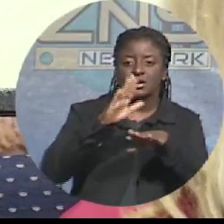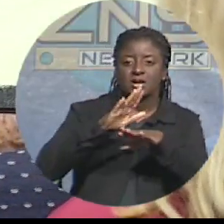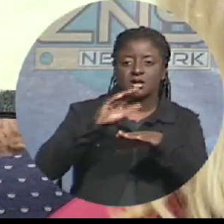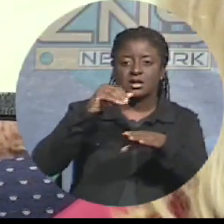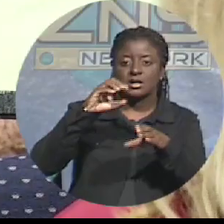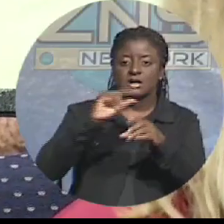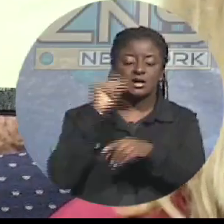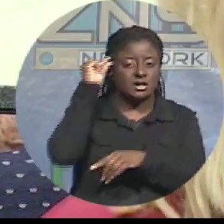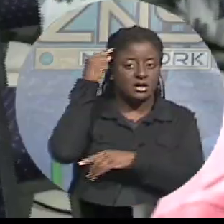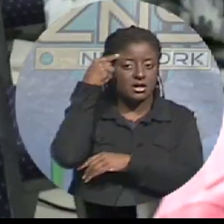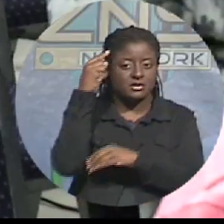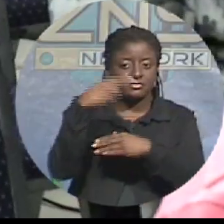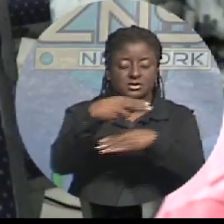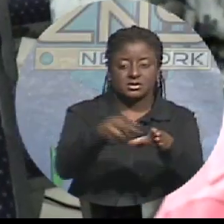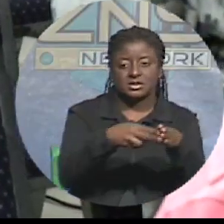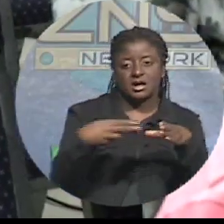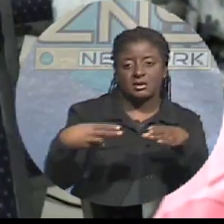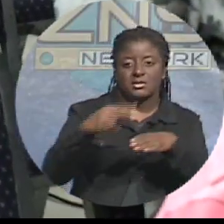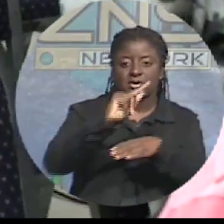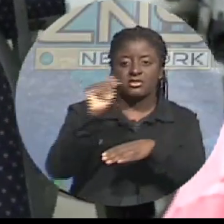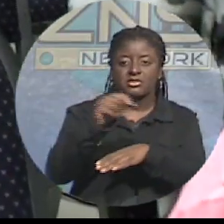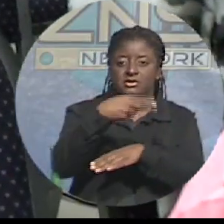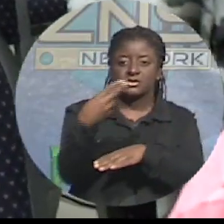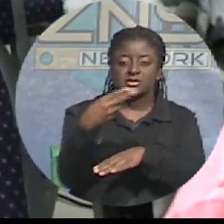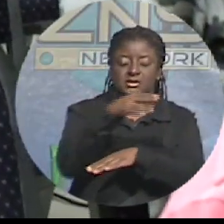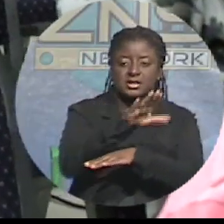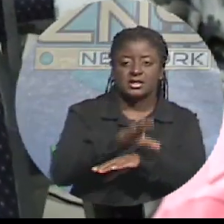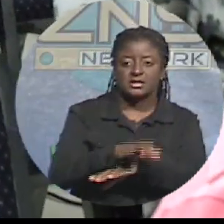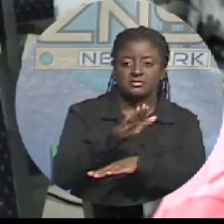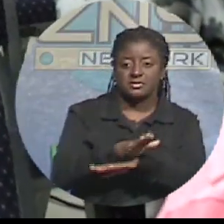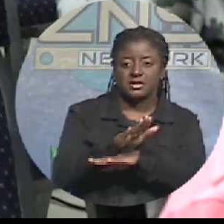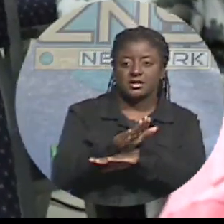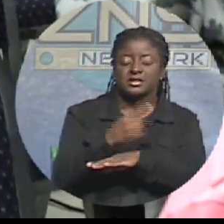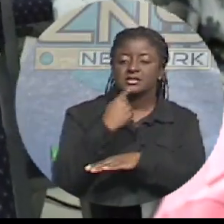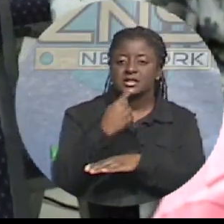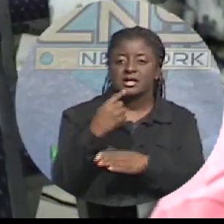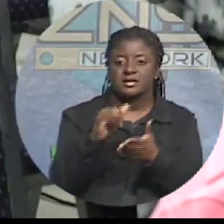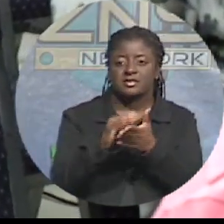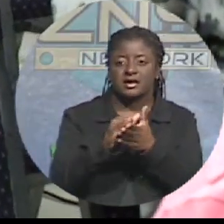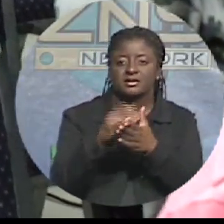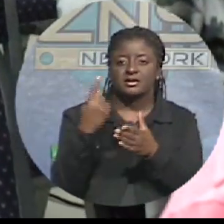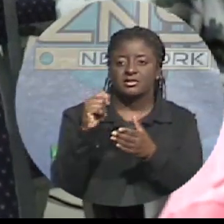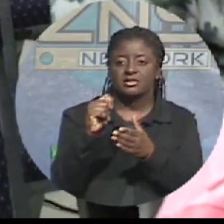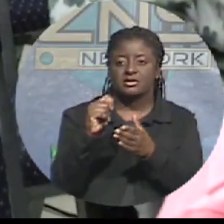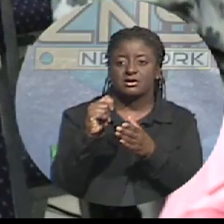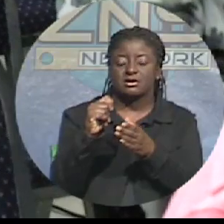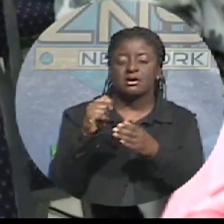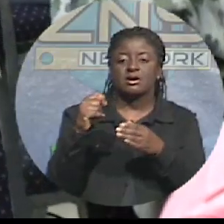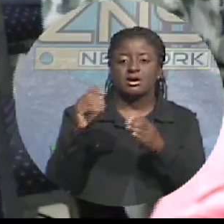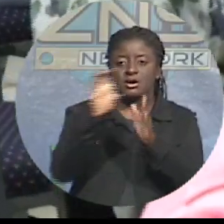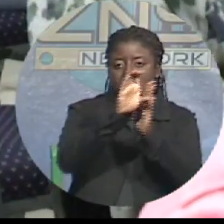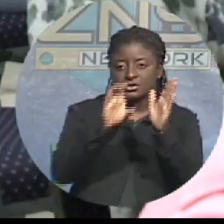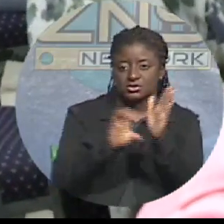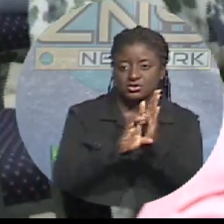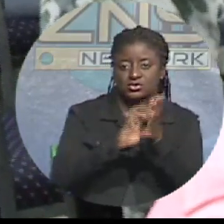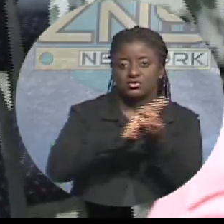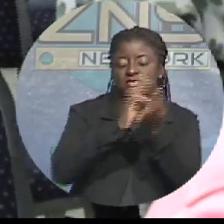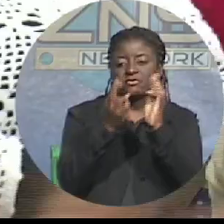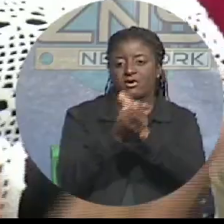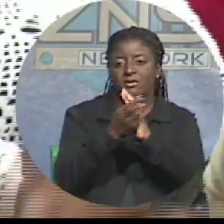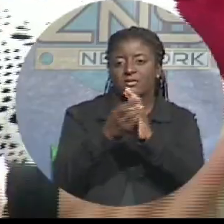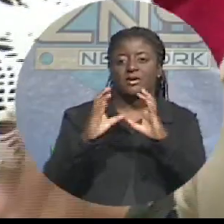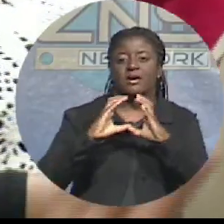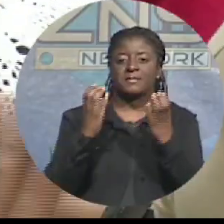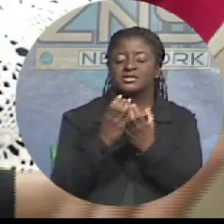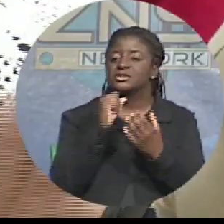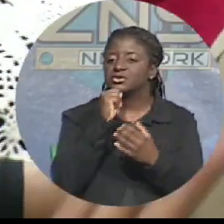McQueenie told scores of Eleuthera residents that the Constitutional Reform Commission has not seen any significant changes over the past 4 decades.